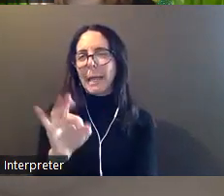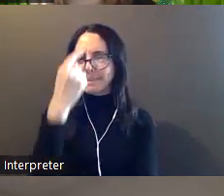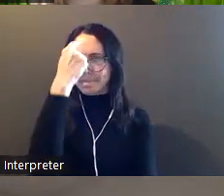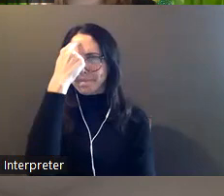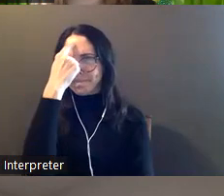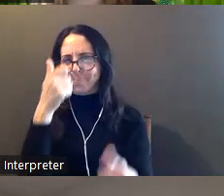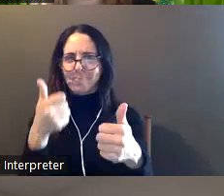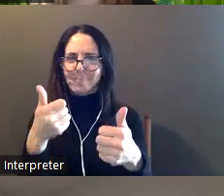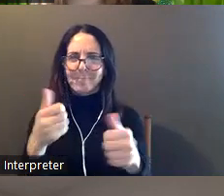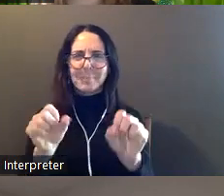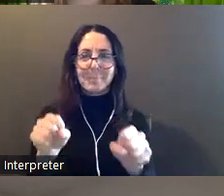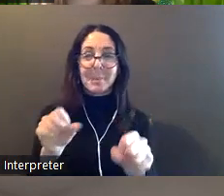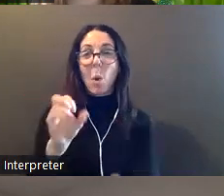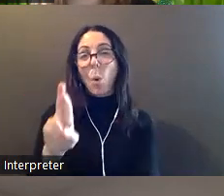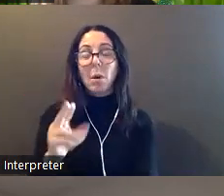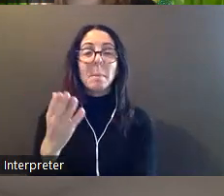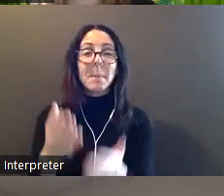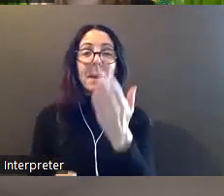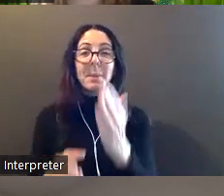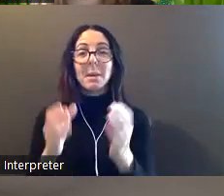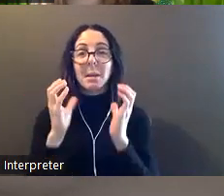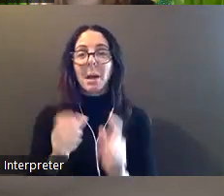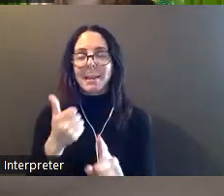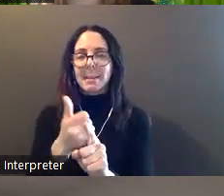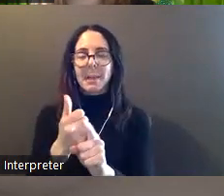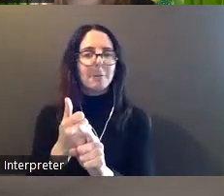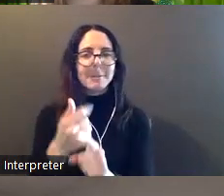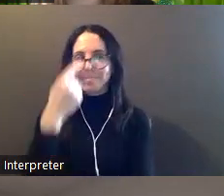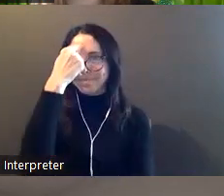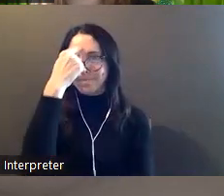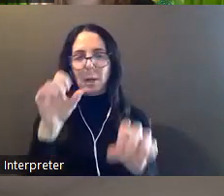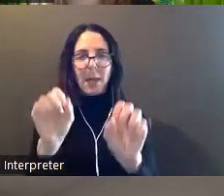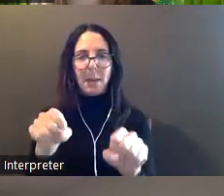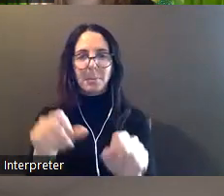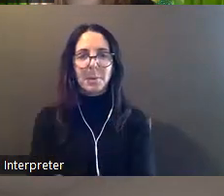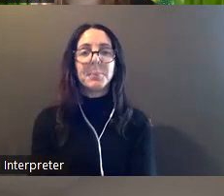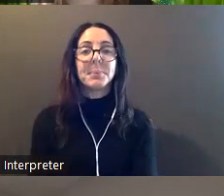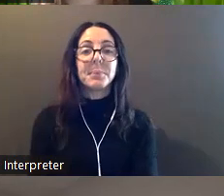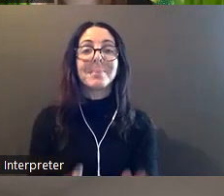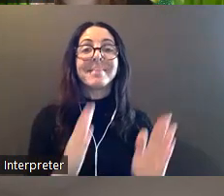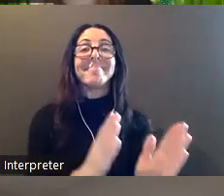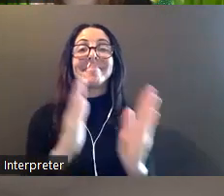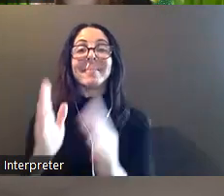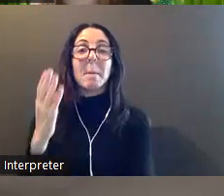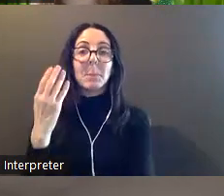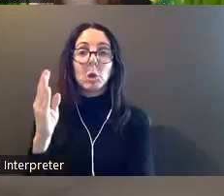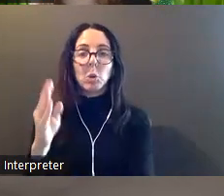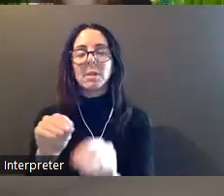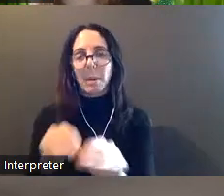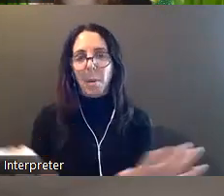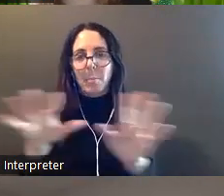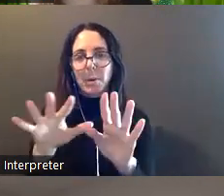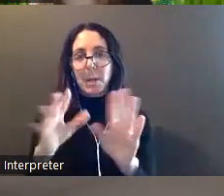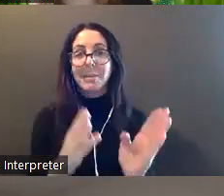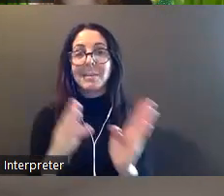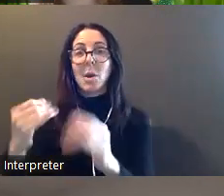or situations where the client is not capable. The blue stream relates to issues with property. The orange stream